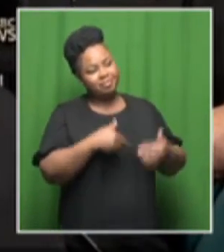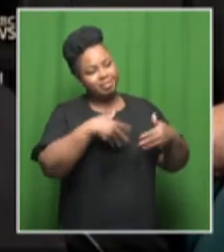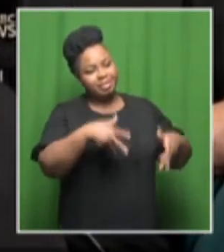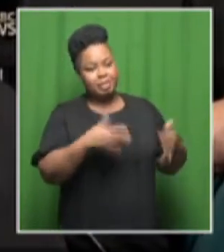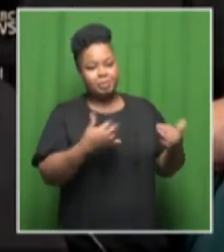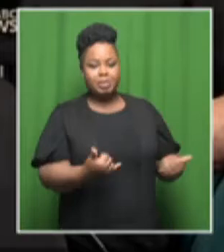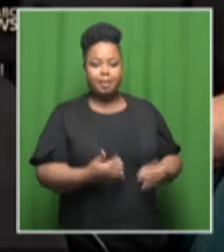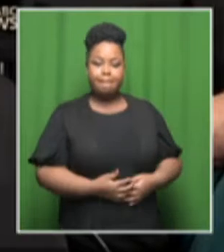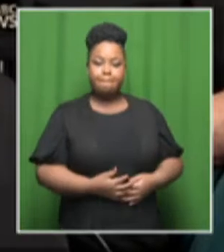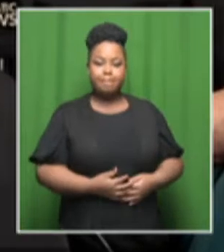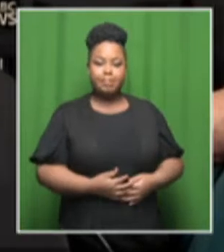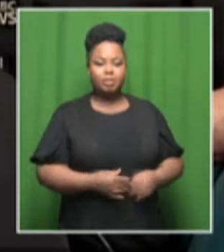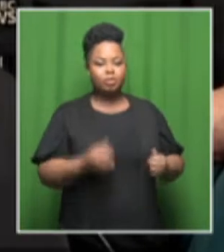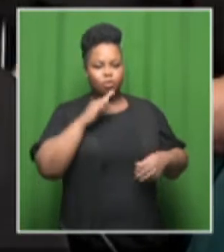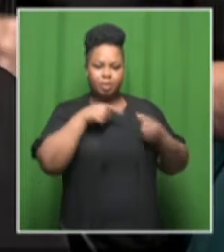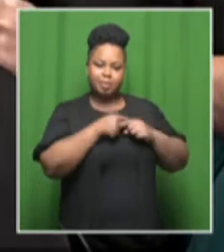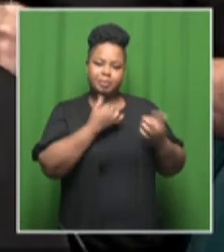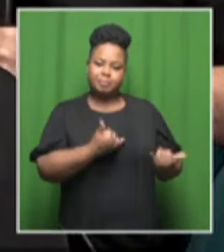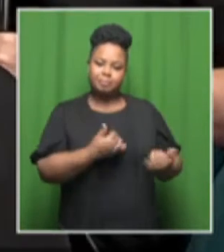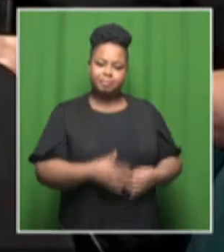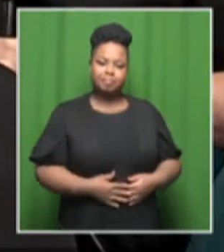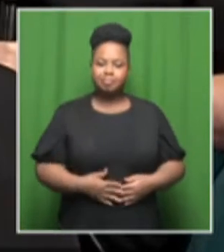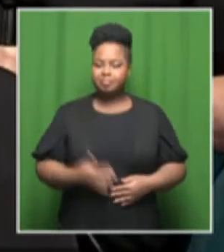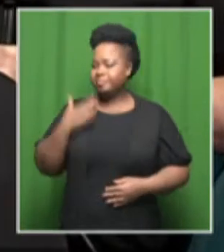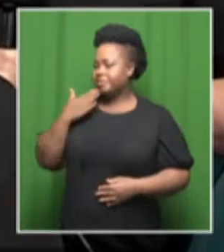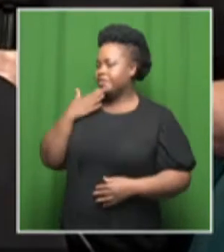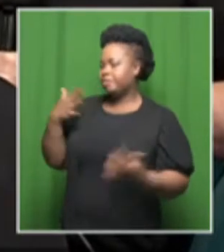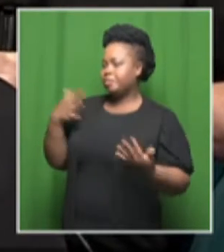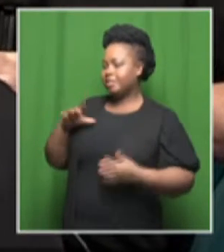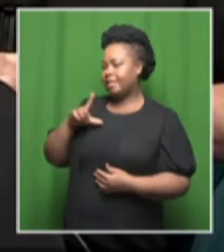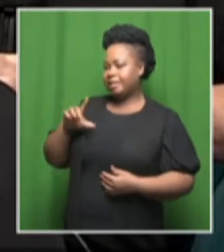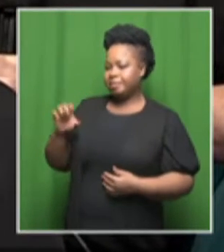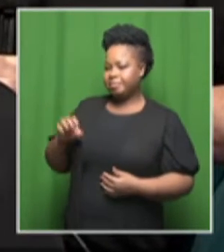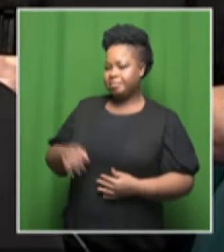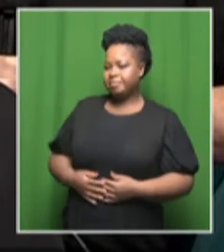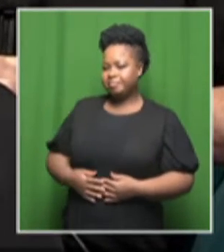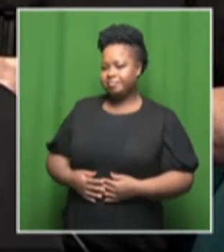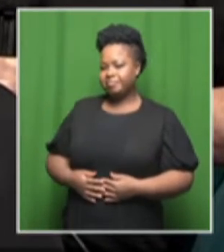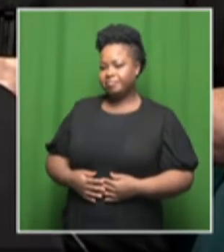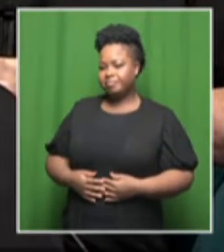practice and being open to speaking to us this morning. Thank you very much, Leanne. Yeah.